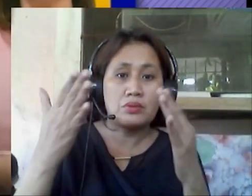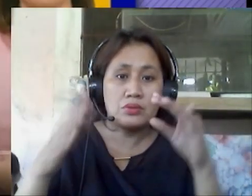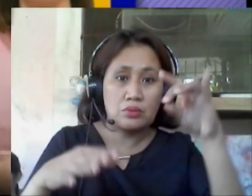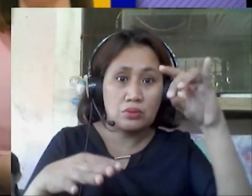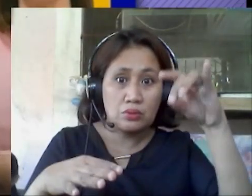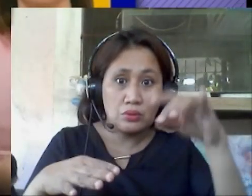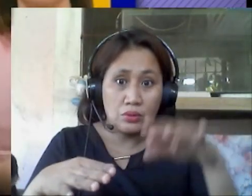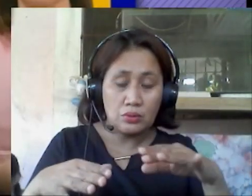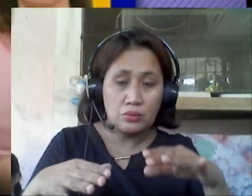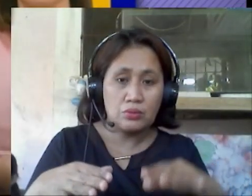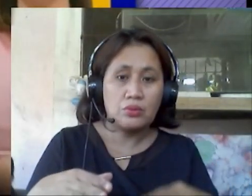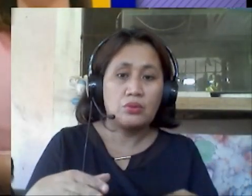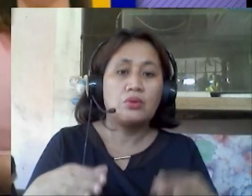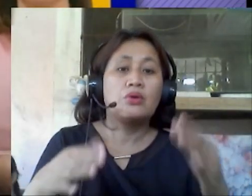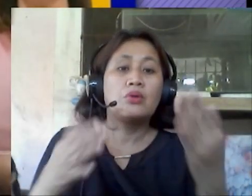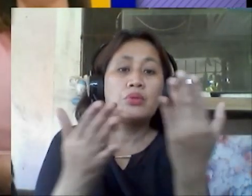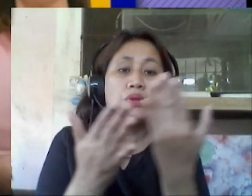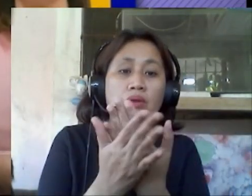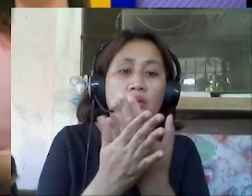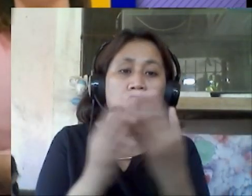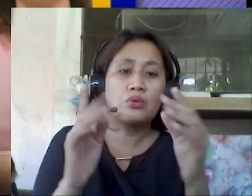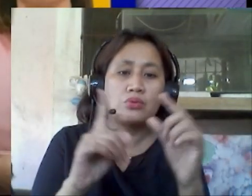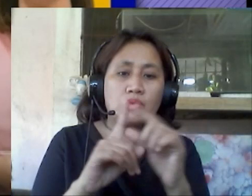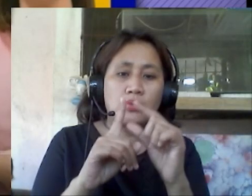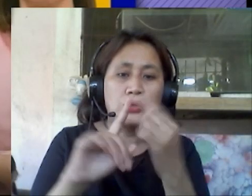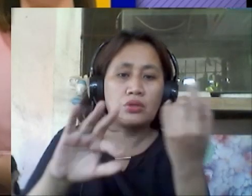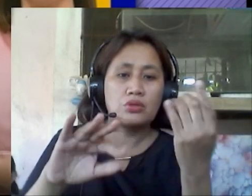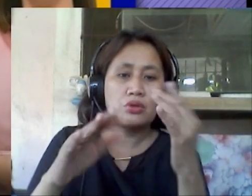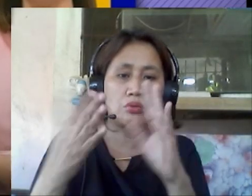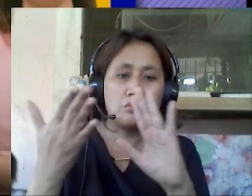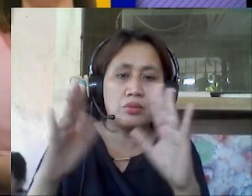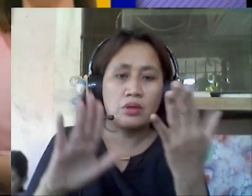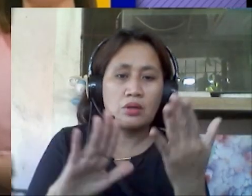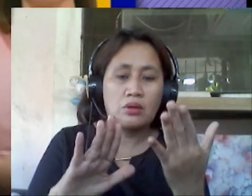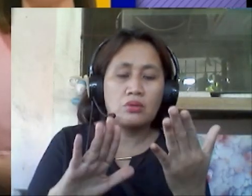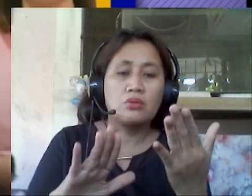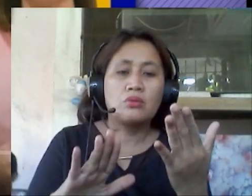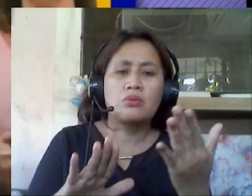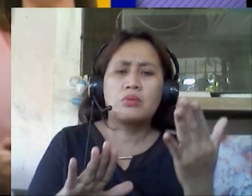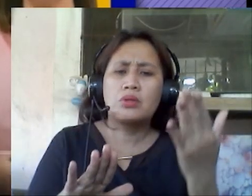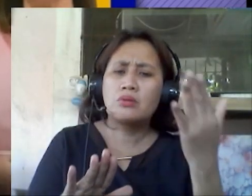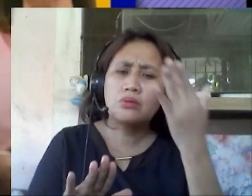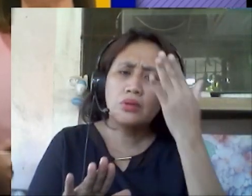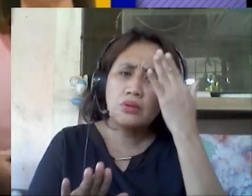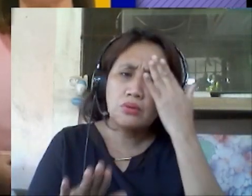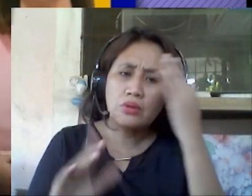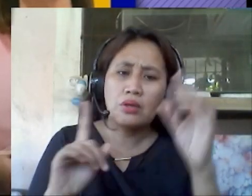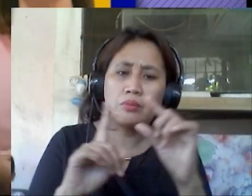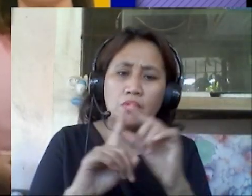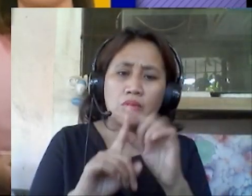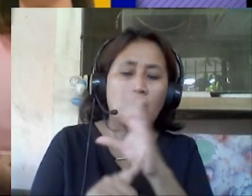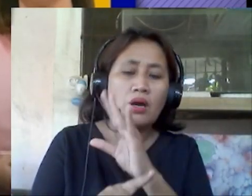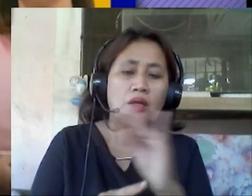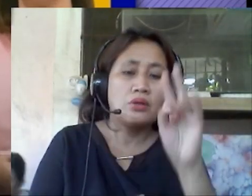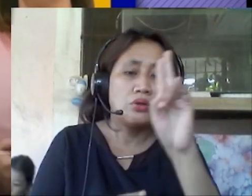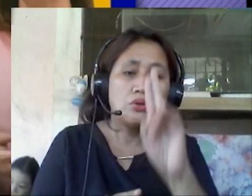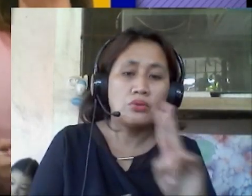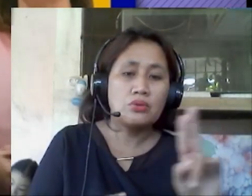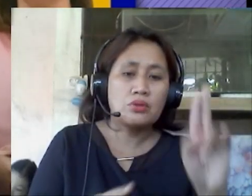In comparison clue, an unknown word is compared to a more familiar word and uses signals such